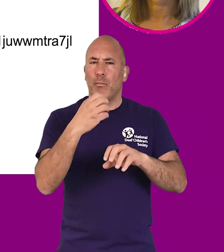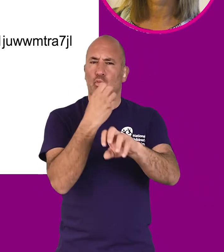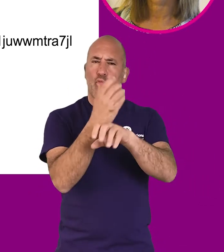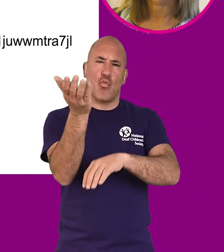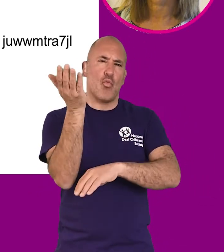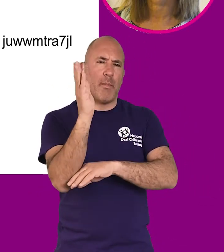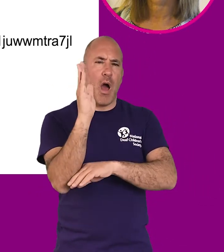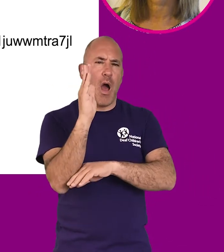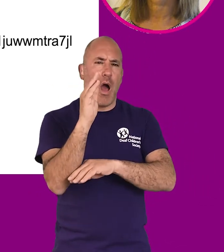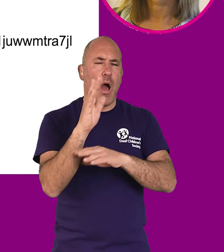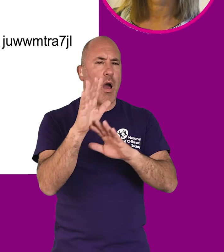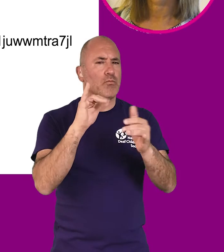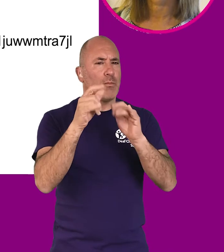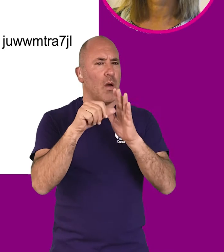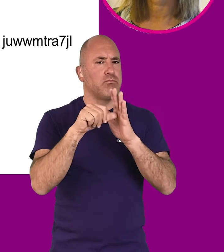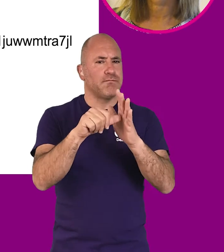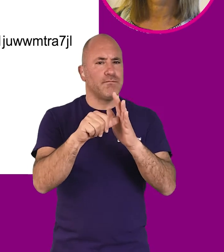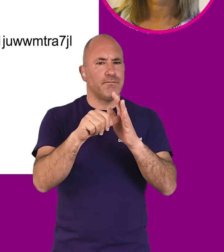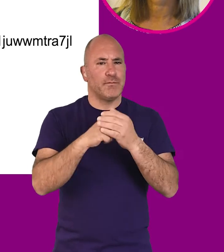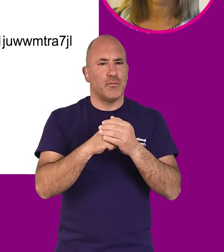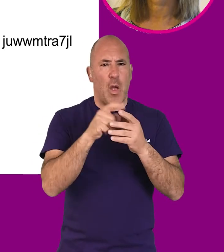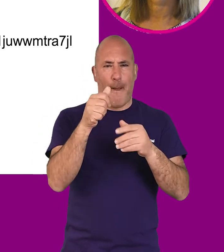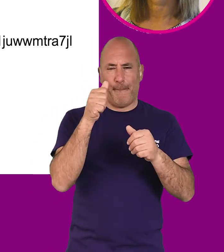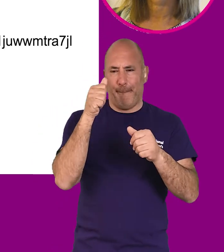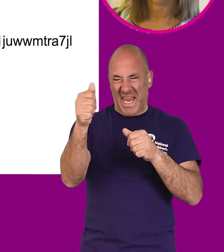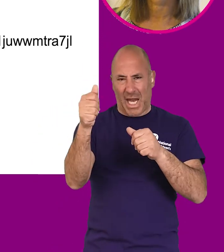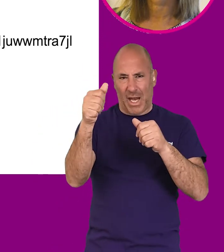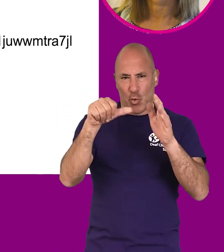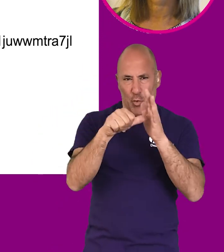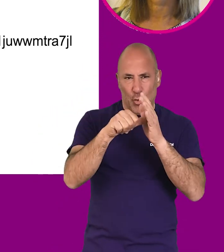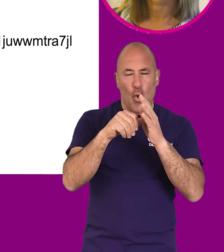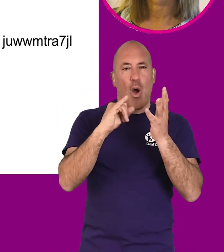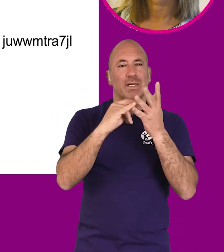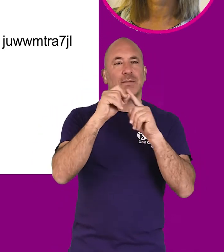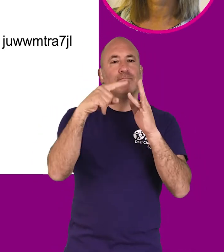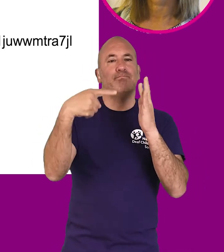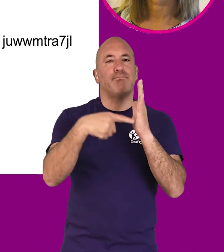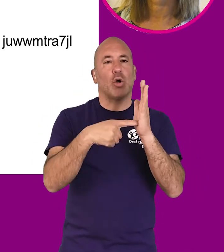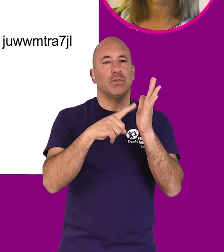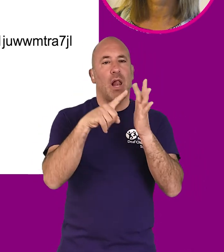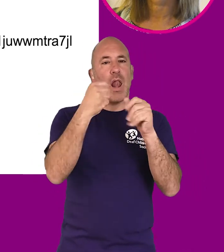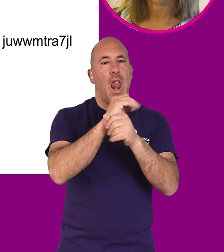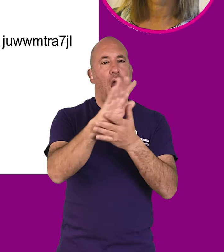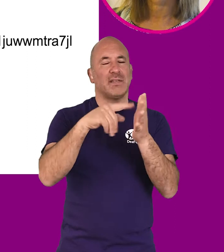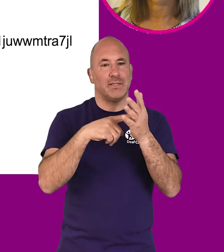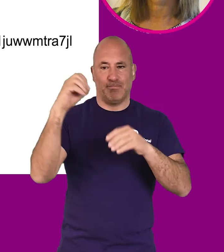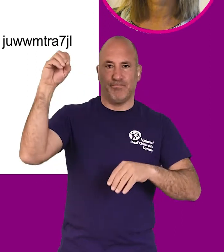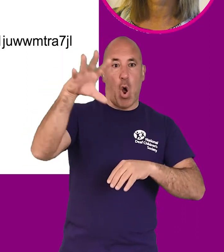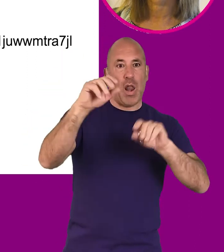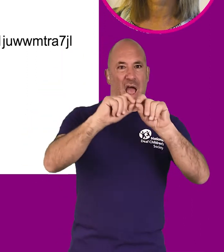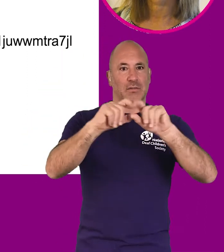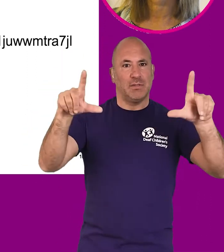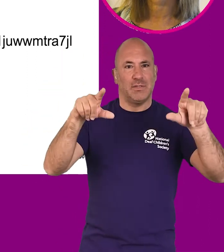On Zoom webinars, it's sometimes quite difficult. You're having issues with